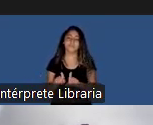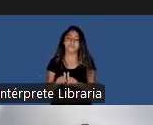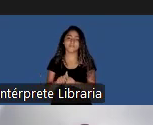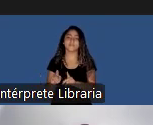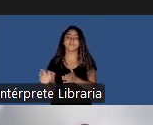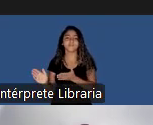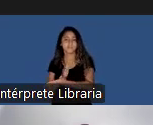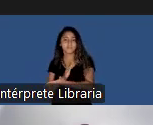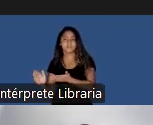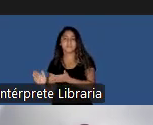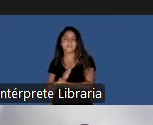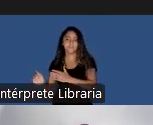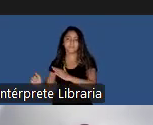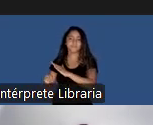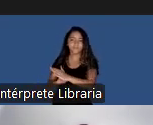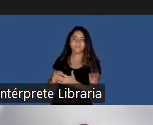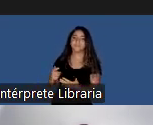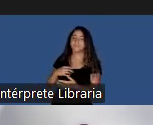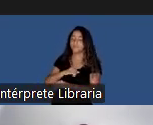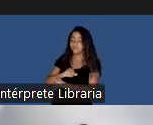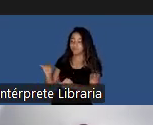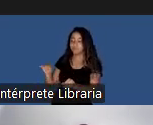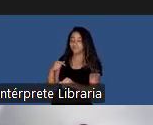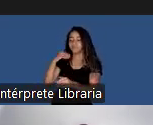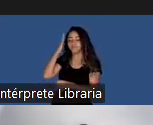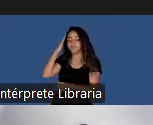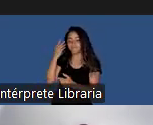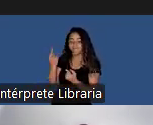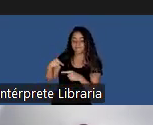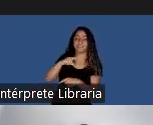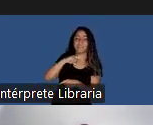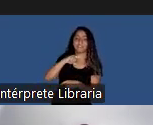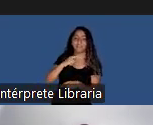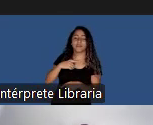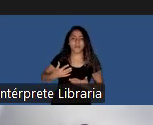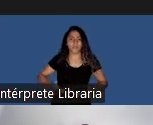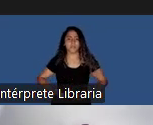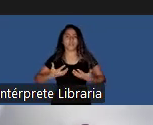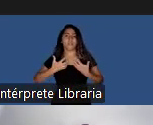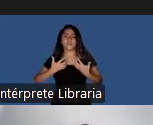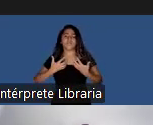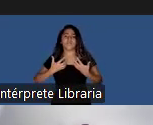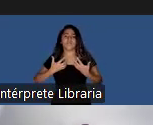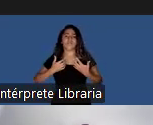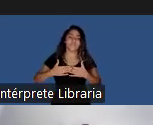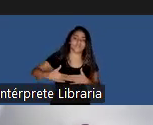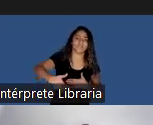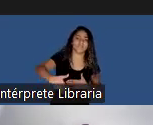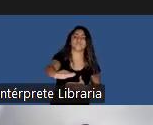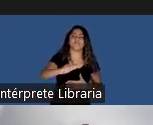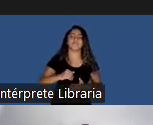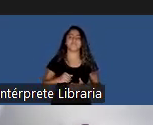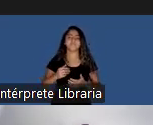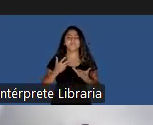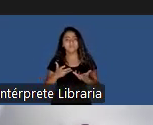like to the investors here, I'd like to let you know that I'm aware of the challenge and I feel very energized to take the next step.